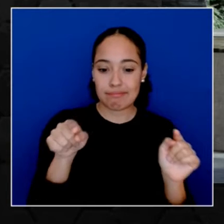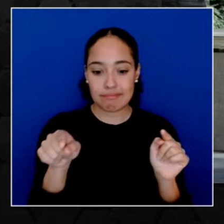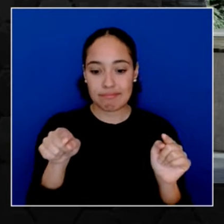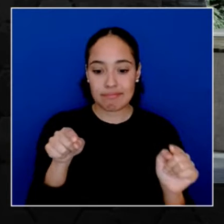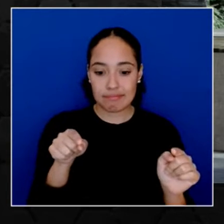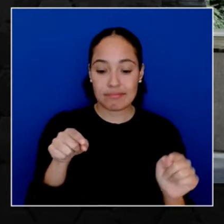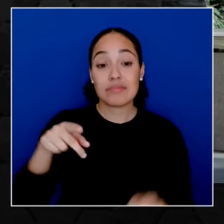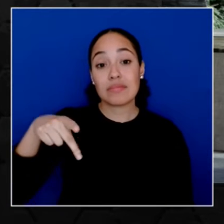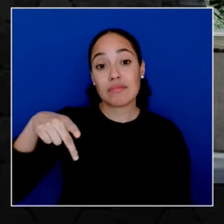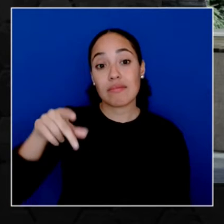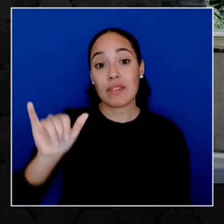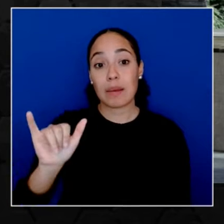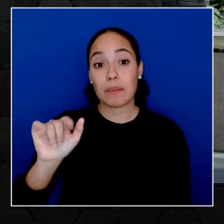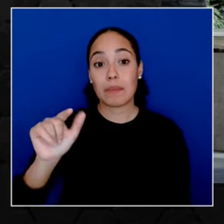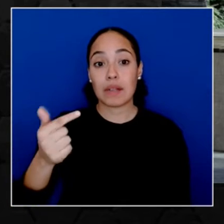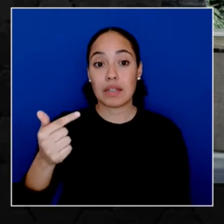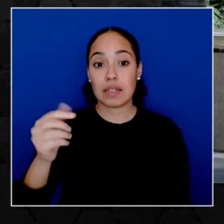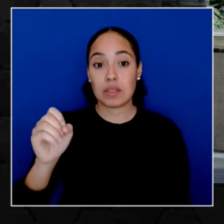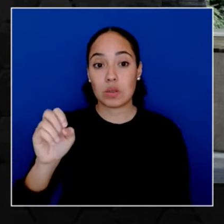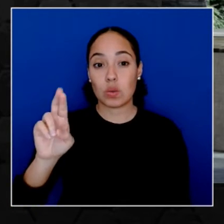other websites we have a